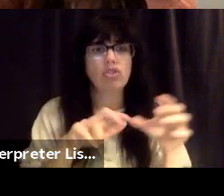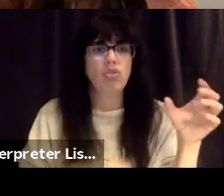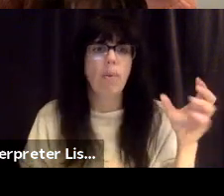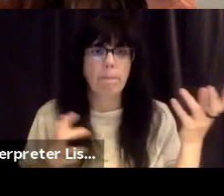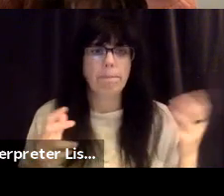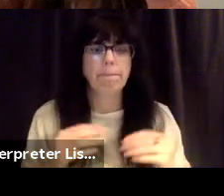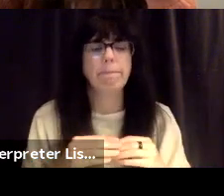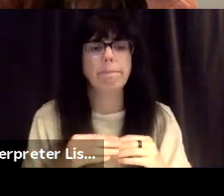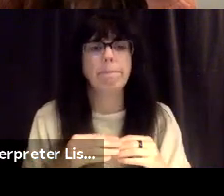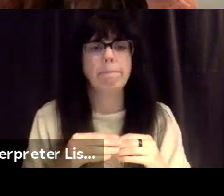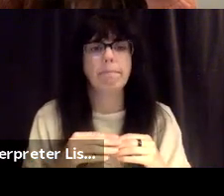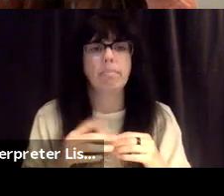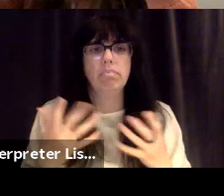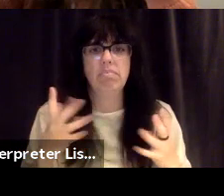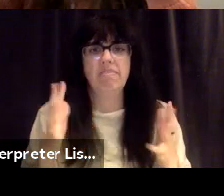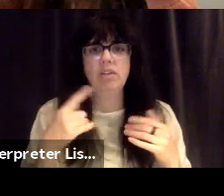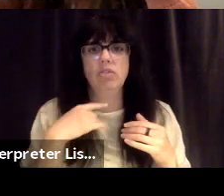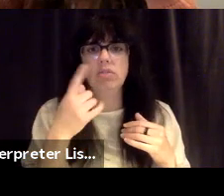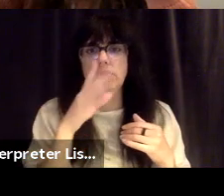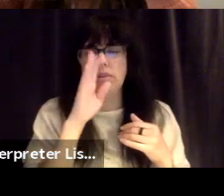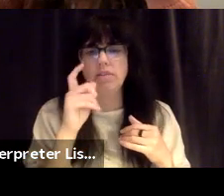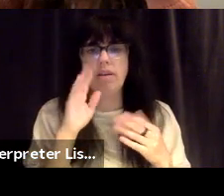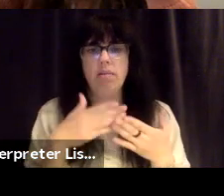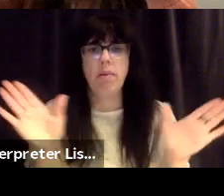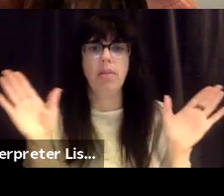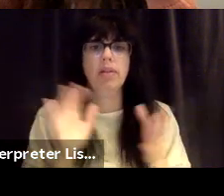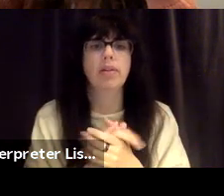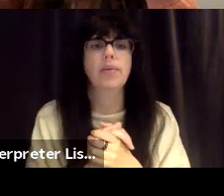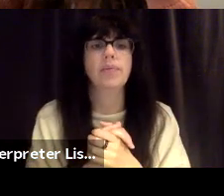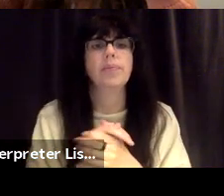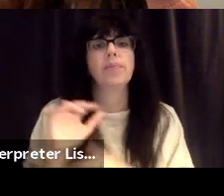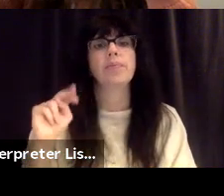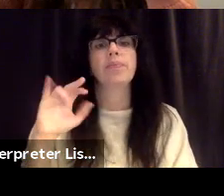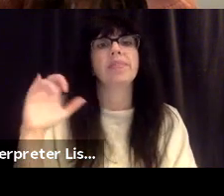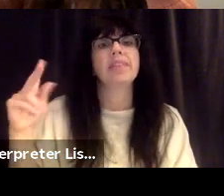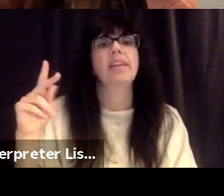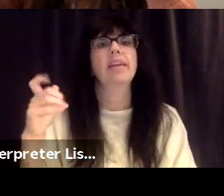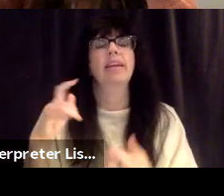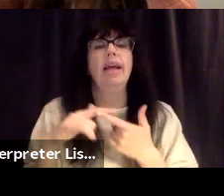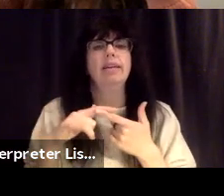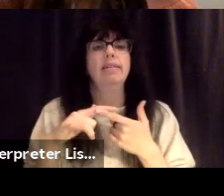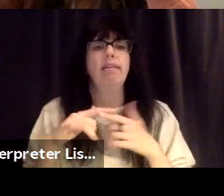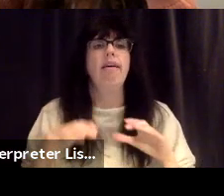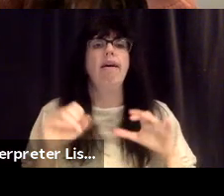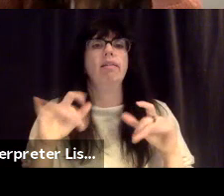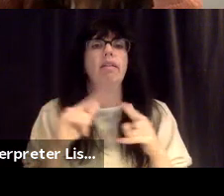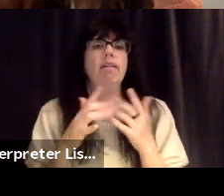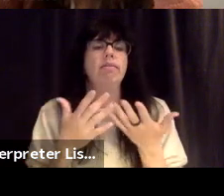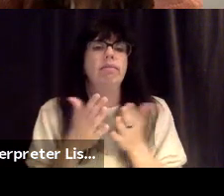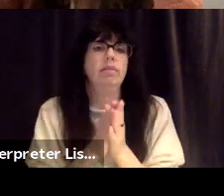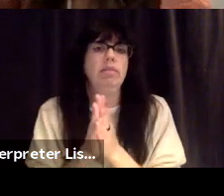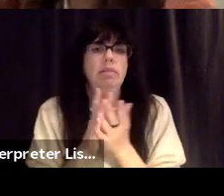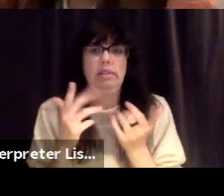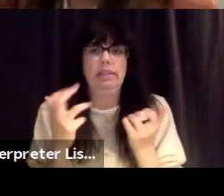have dropped out. I said it publicly. Yeah, I see. Okay. I would say as an act of compassion, I think he's been in